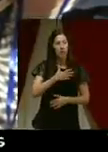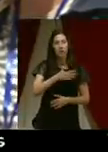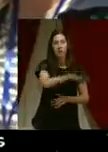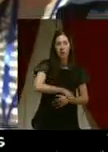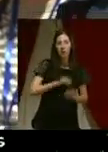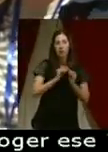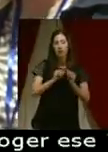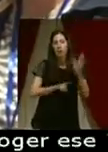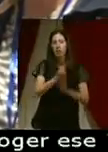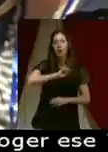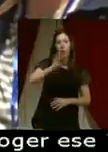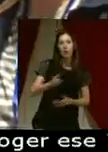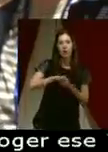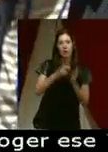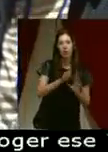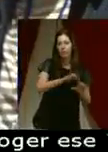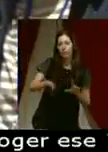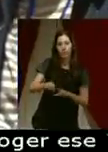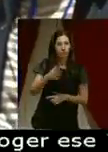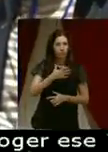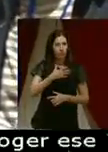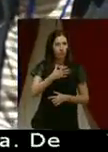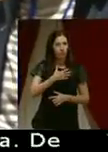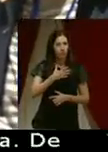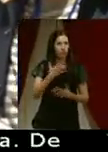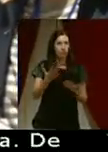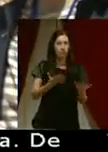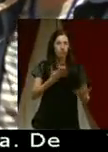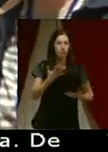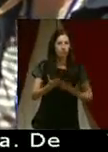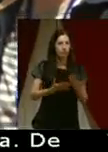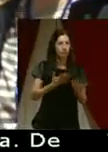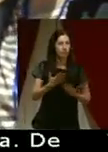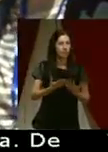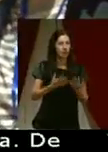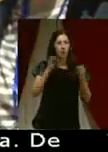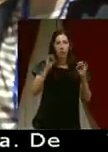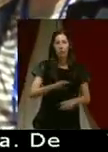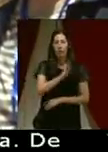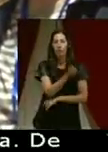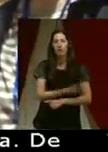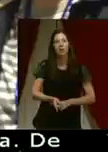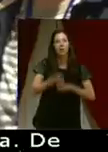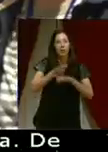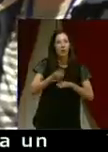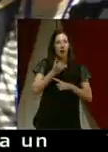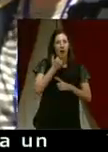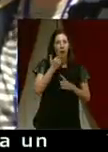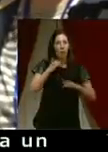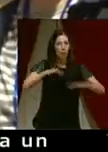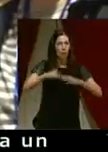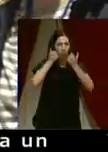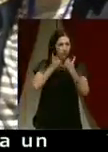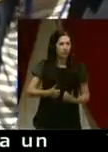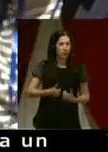couldn't take on that feature and implement it in another technology. It's almost like imposing a